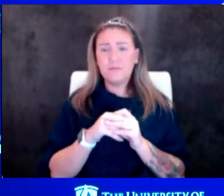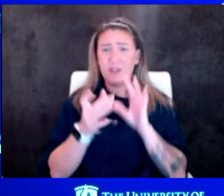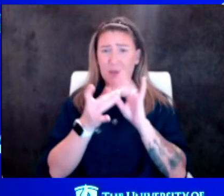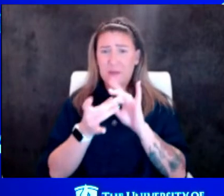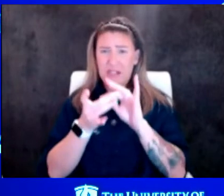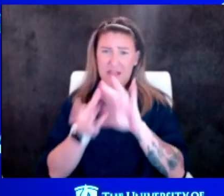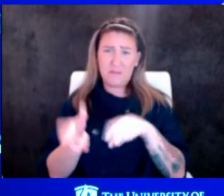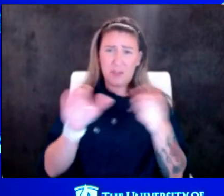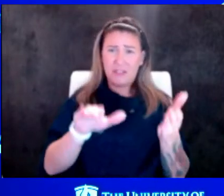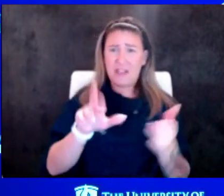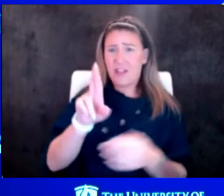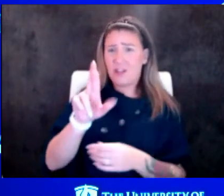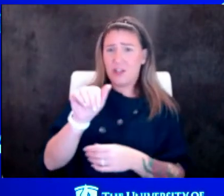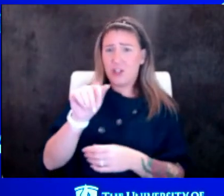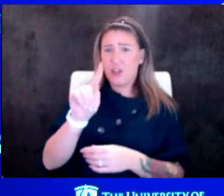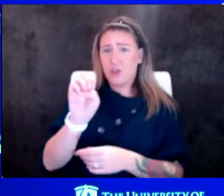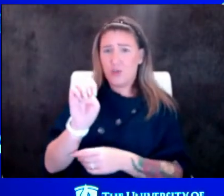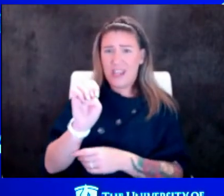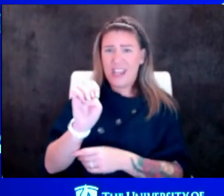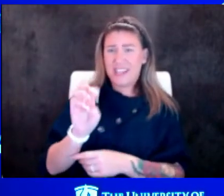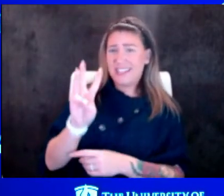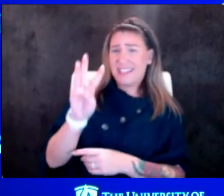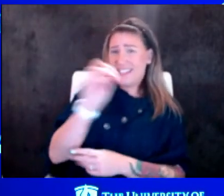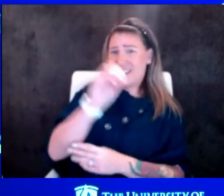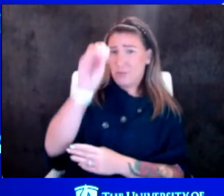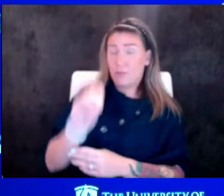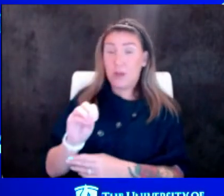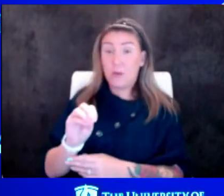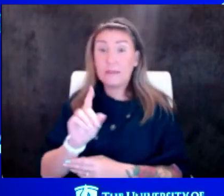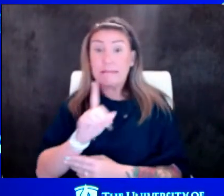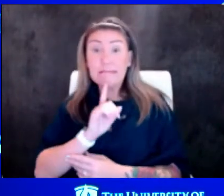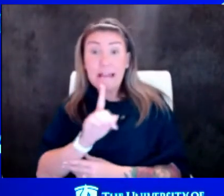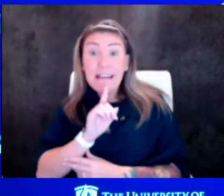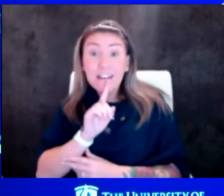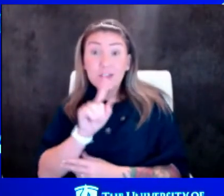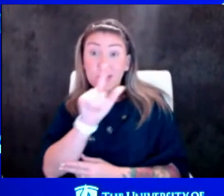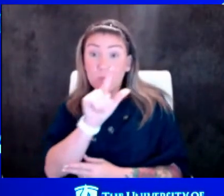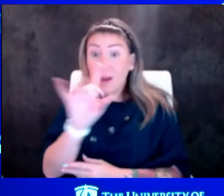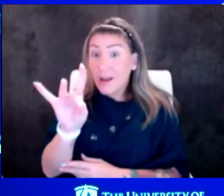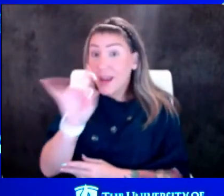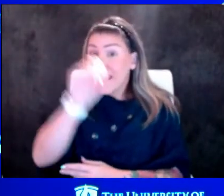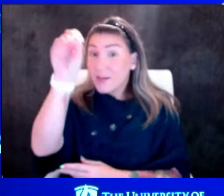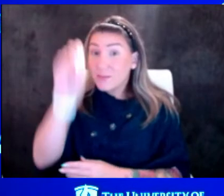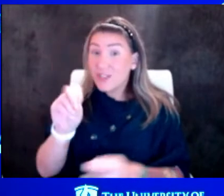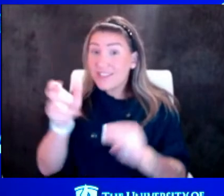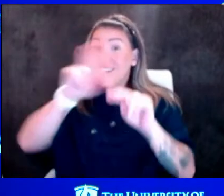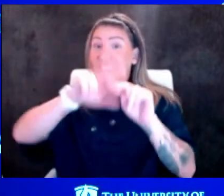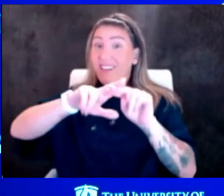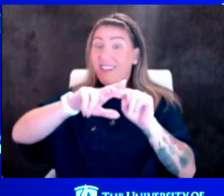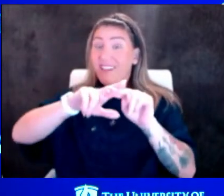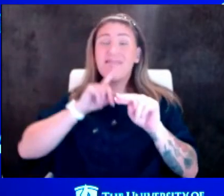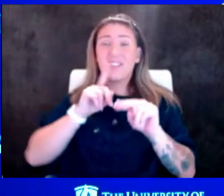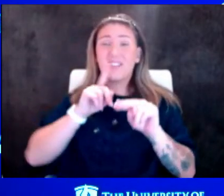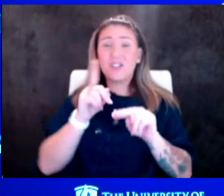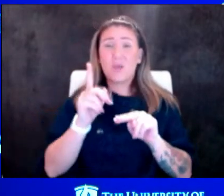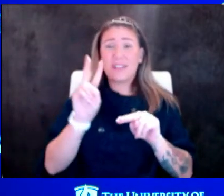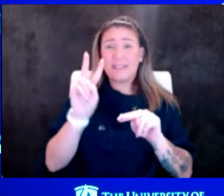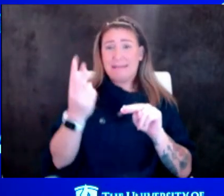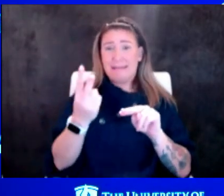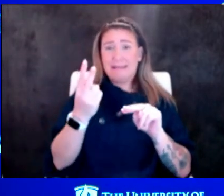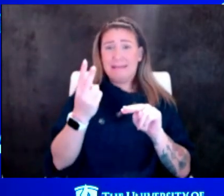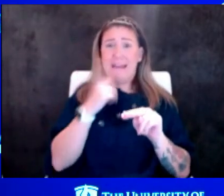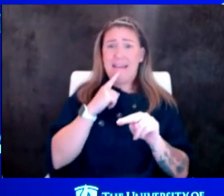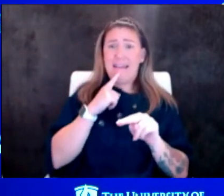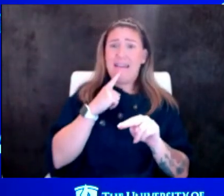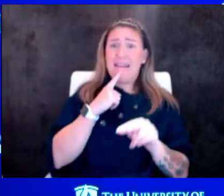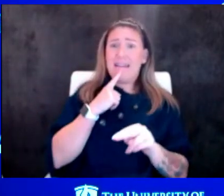actually 28% in those people getting ivermectin and the Math Plus. So second article retracted this year from that author. So again, I